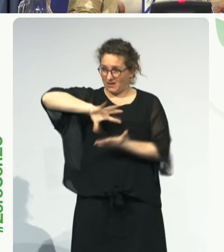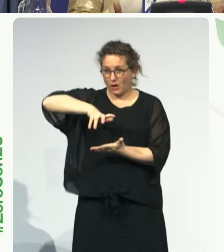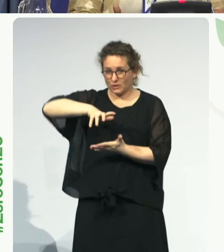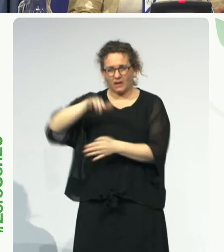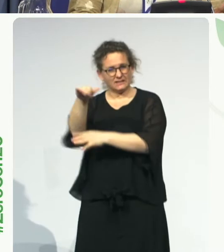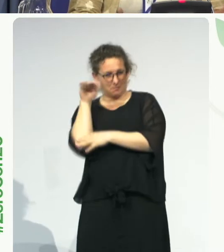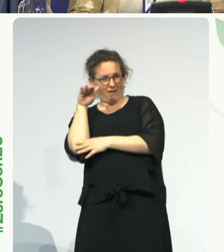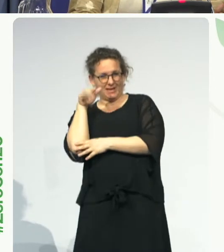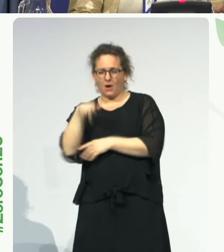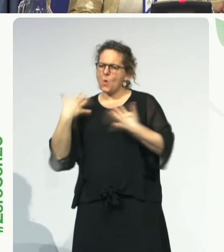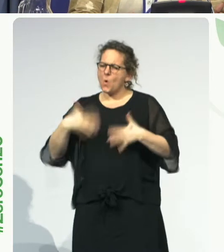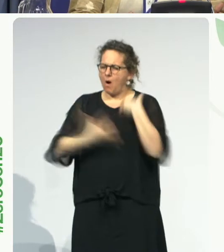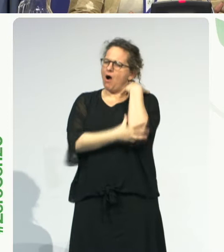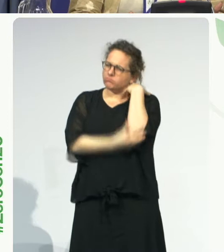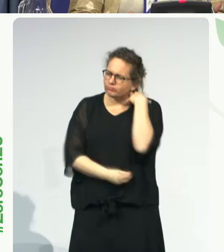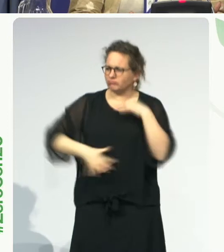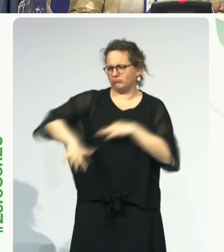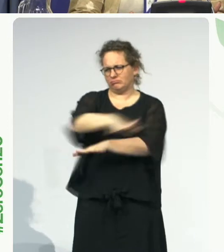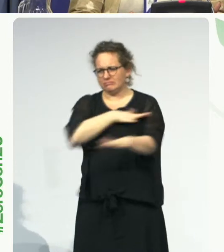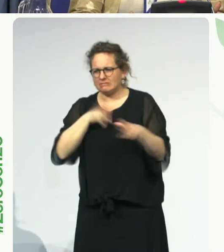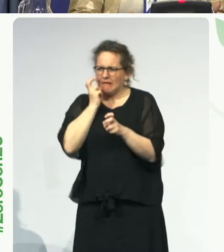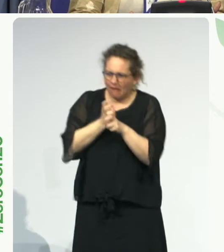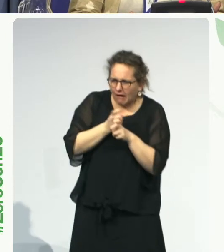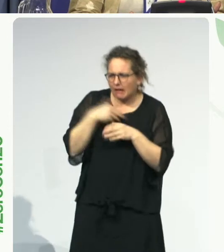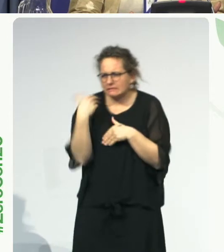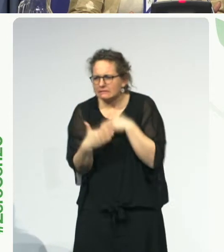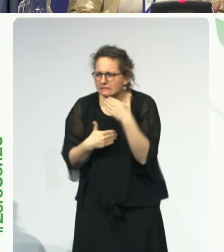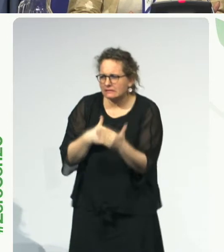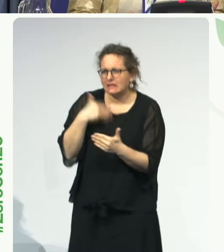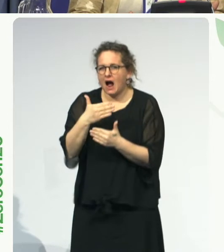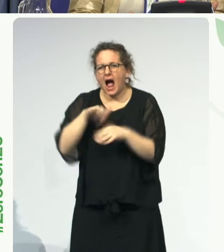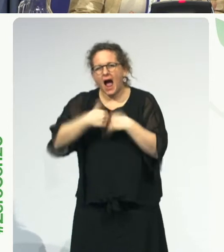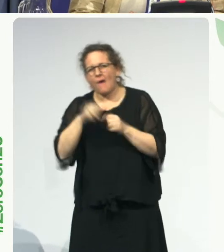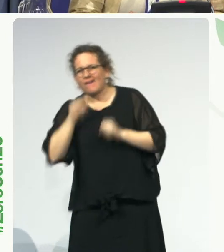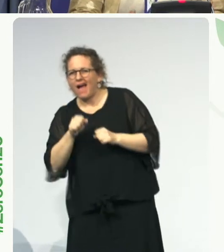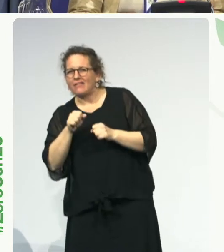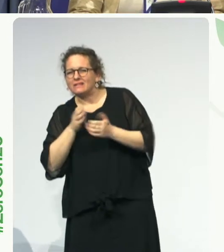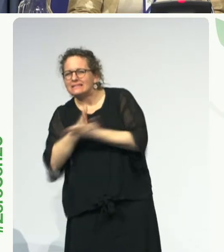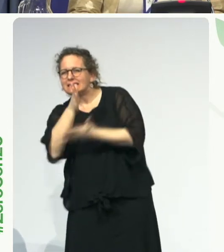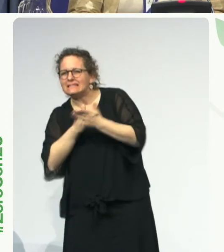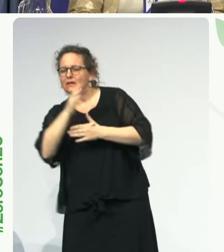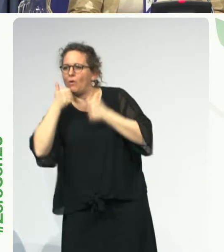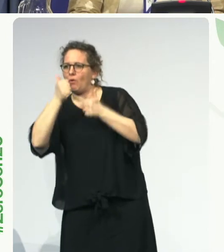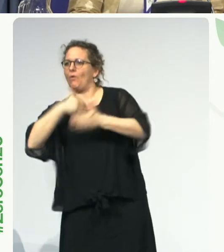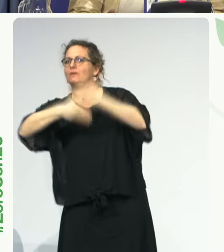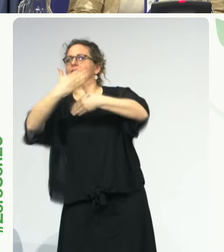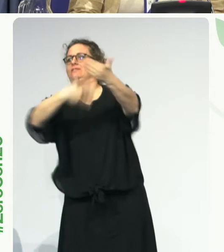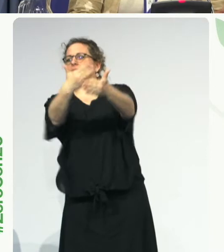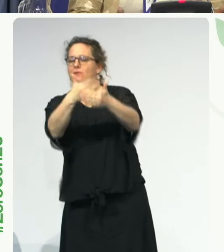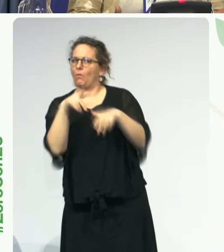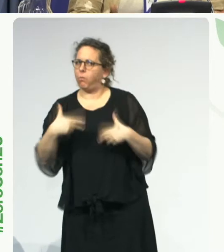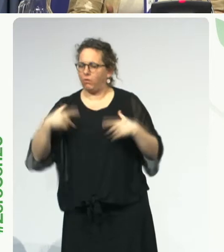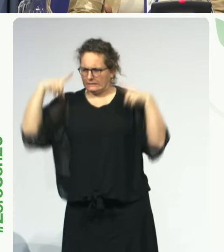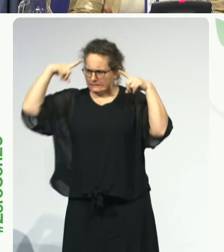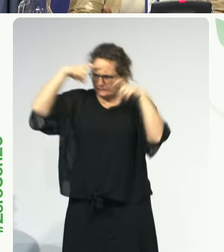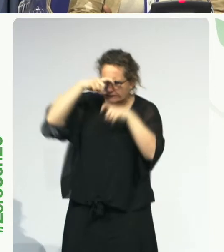So despite the challenging economic environment that we have in Zimbabwe, sustainability still remains important